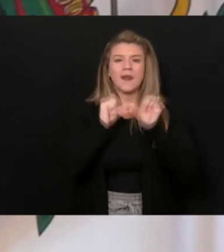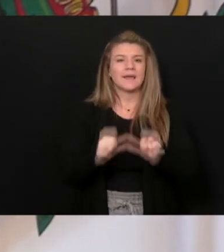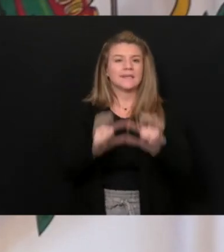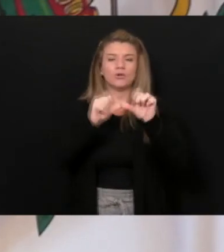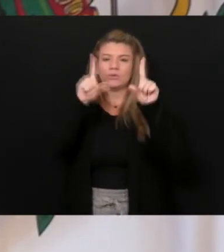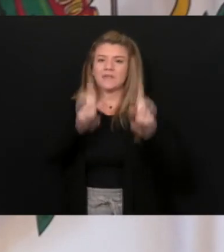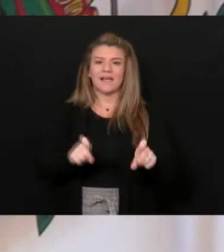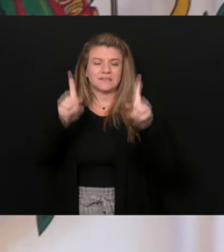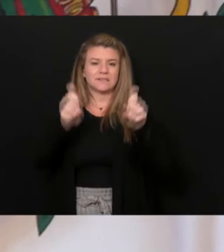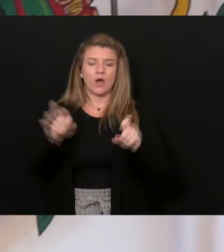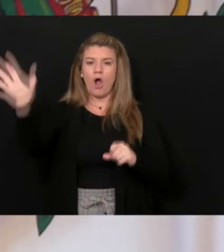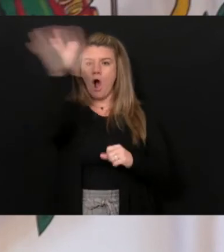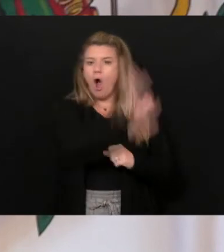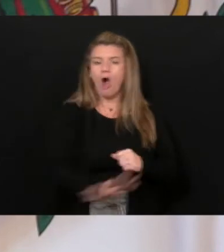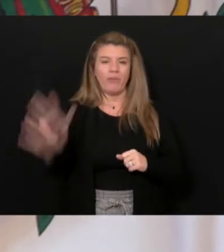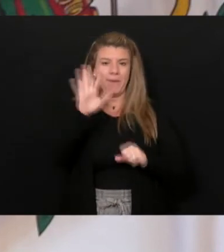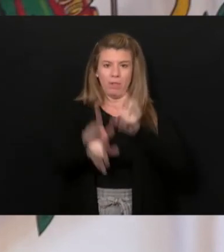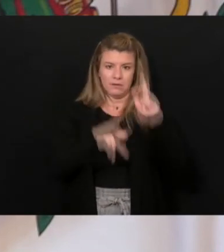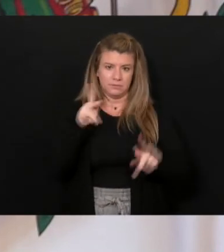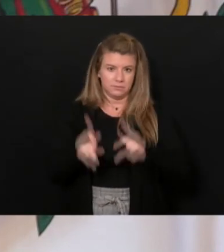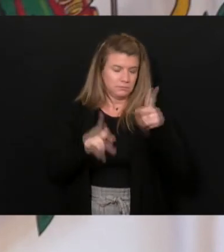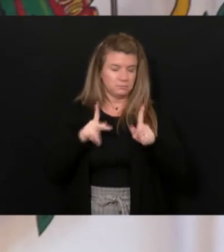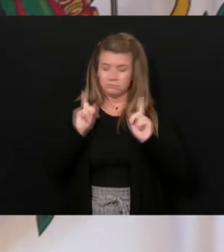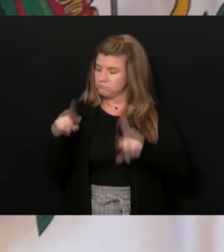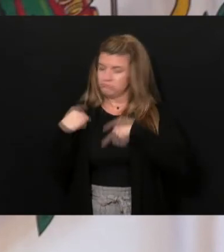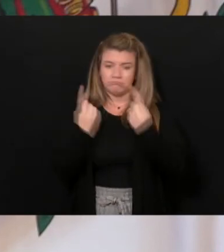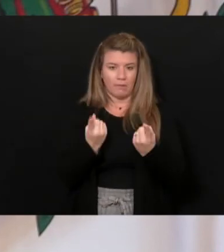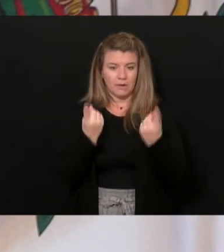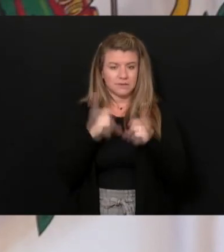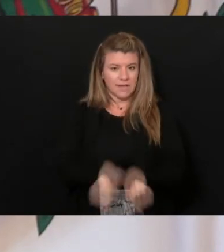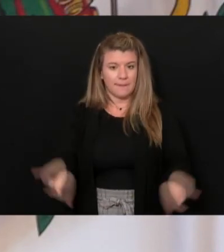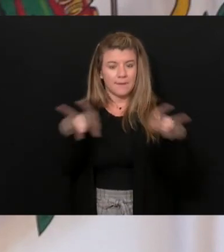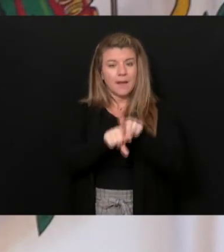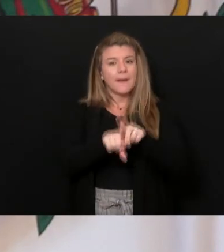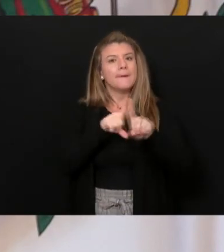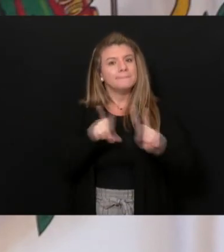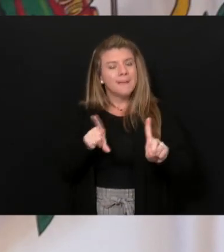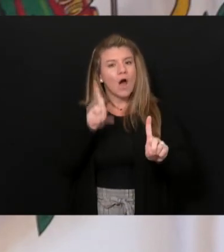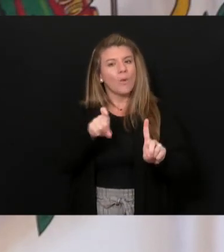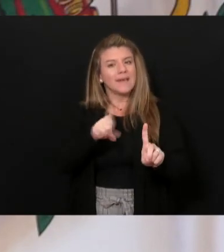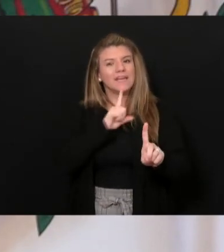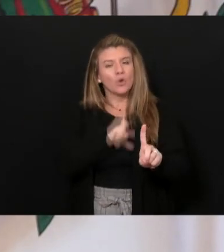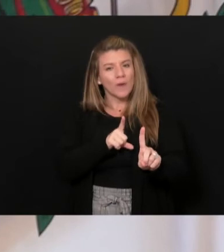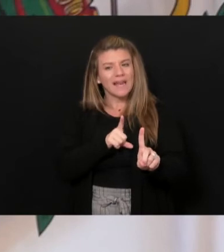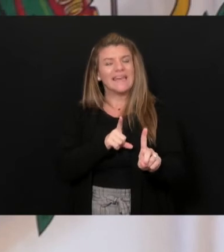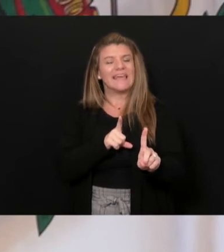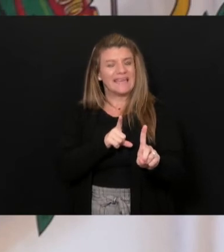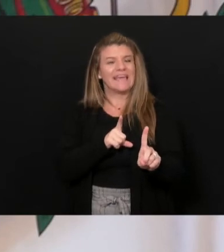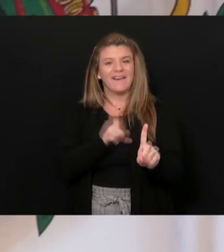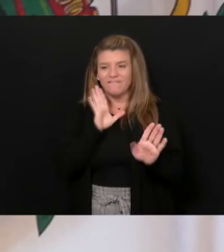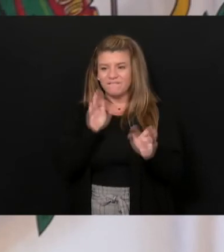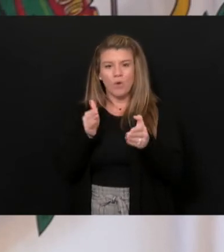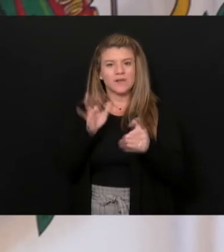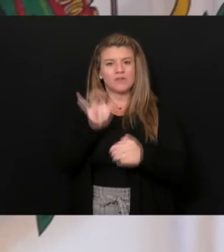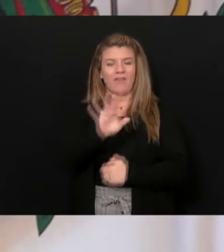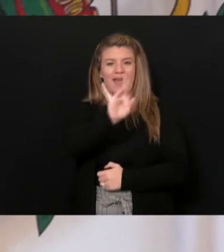our people and everything like we've been doing, but we need to really bear down on that sector of 18